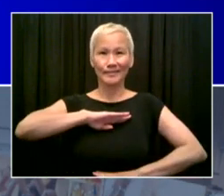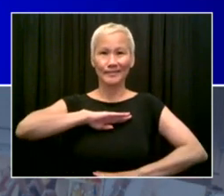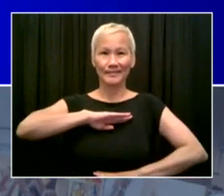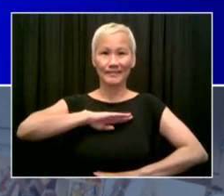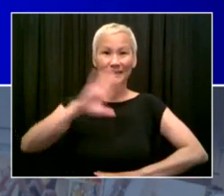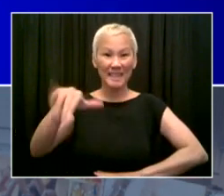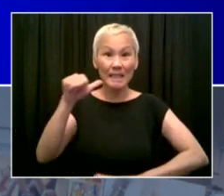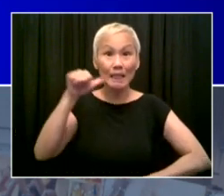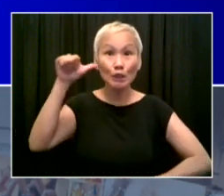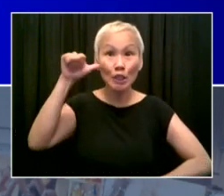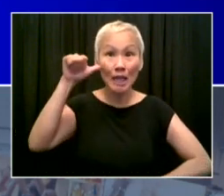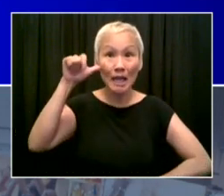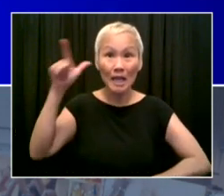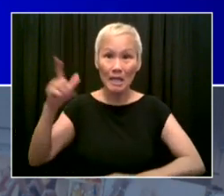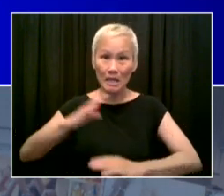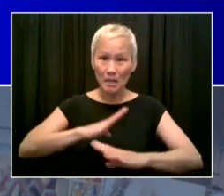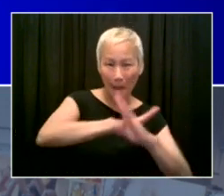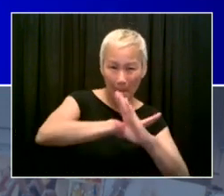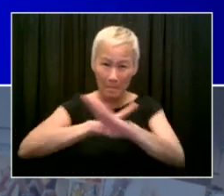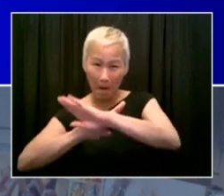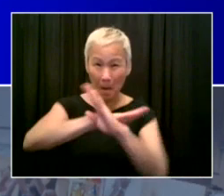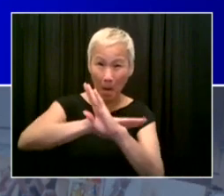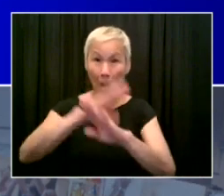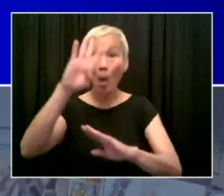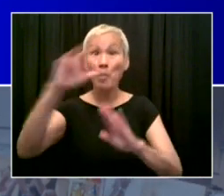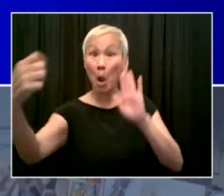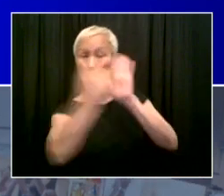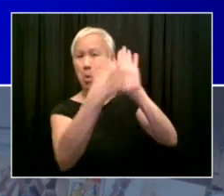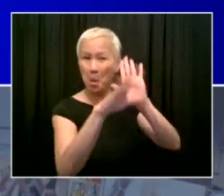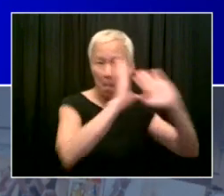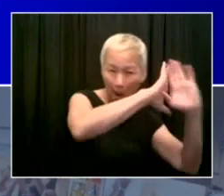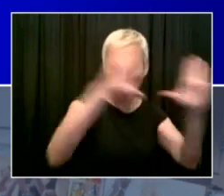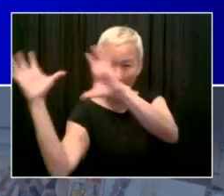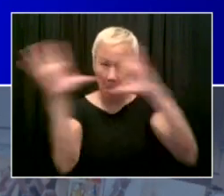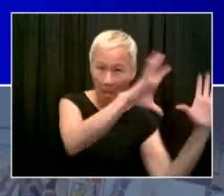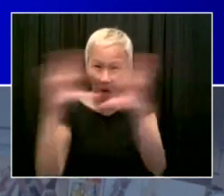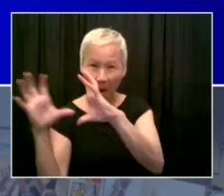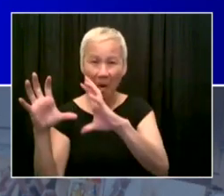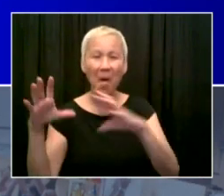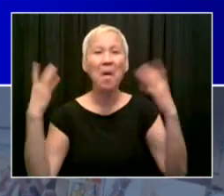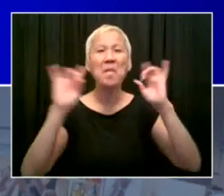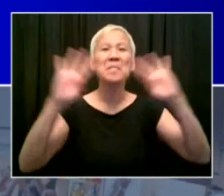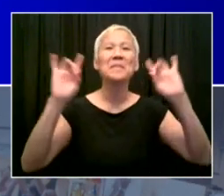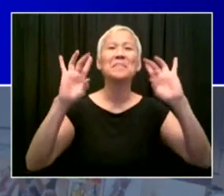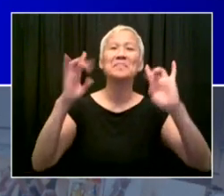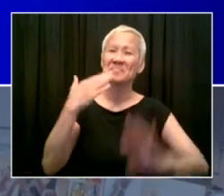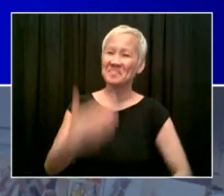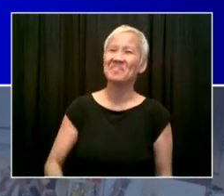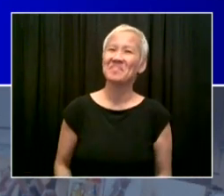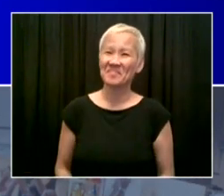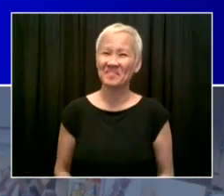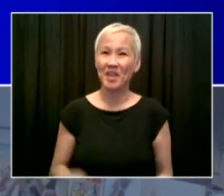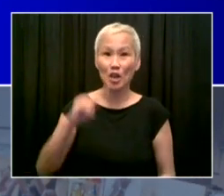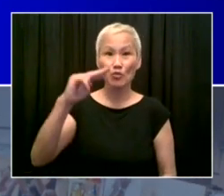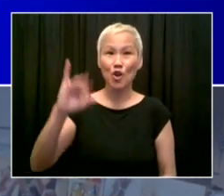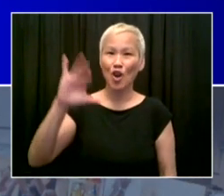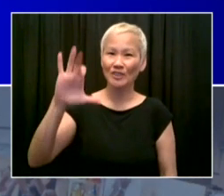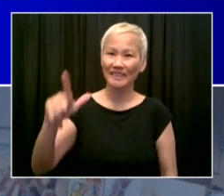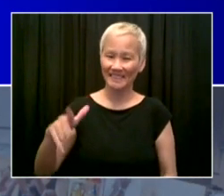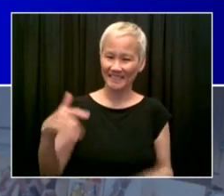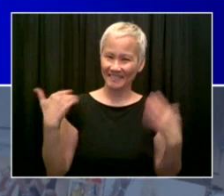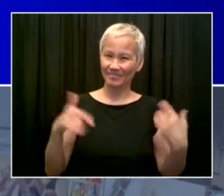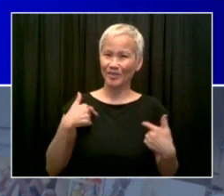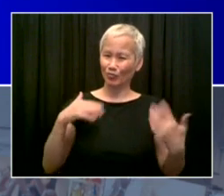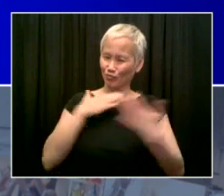Amazing victory. And the people of New York City got to enjoy it with celebrations all over the city, and this is what the summer of New York City is all about. And the reason